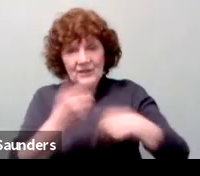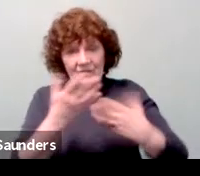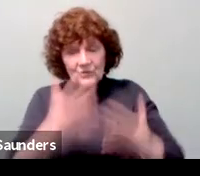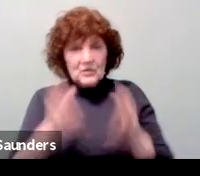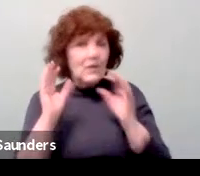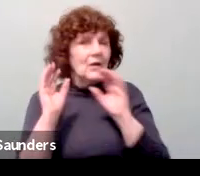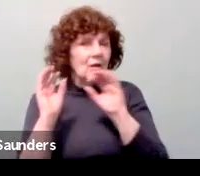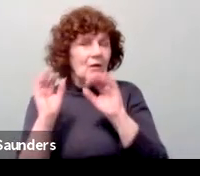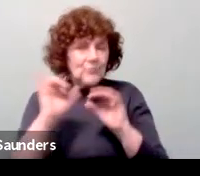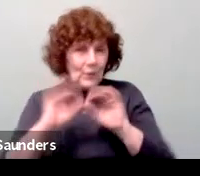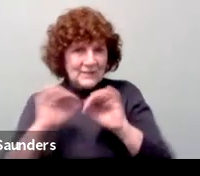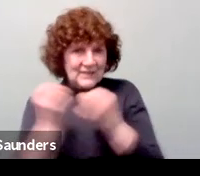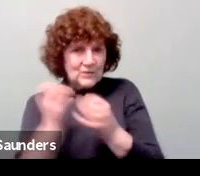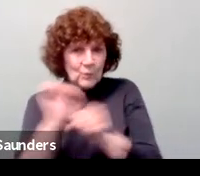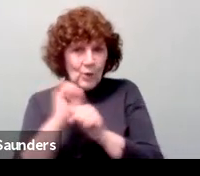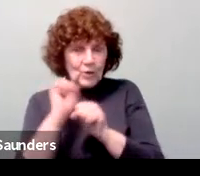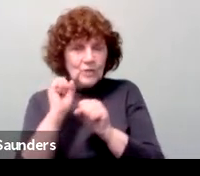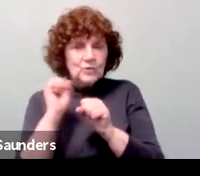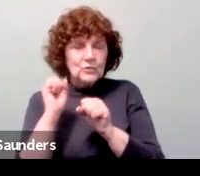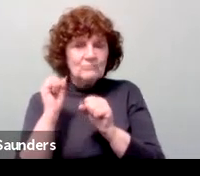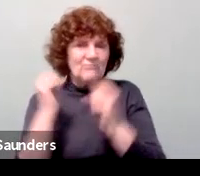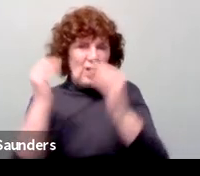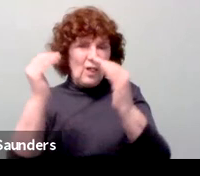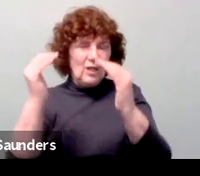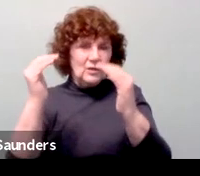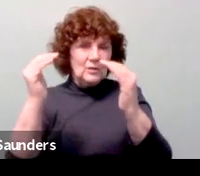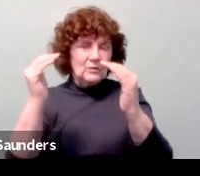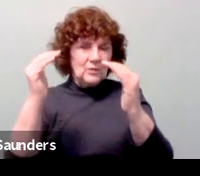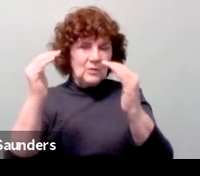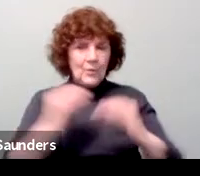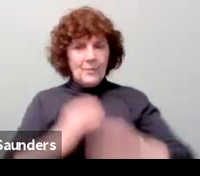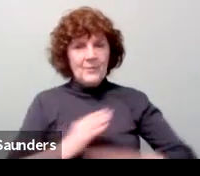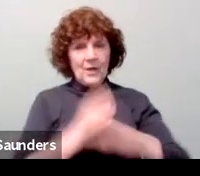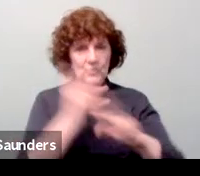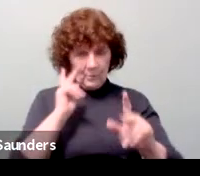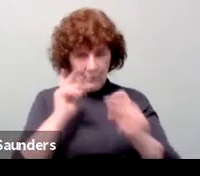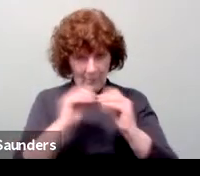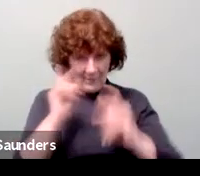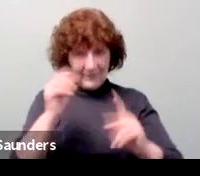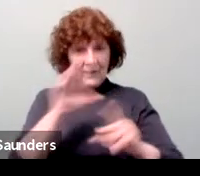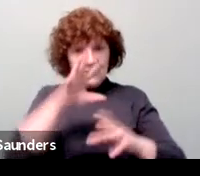organizations who are working to lower the barrier of entry into the Jewish community. You are all